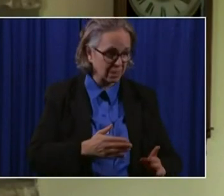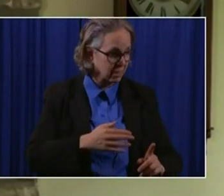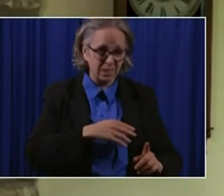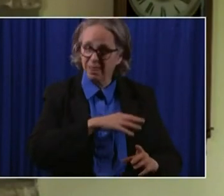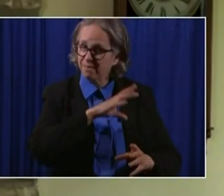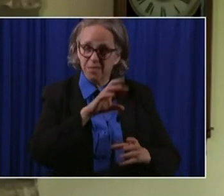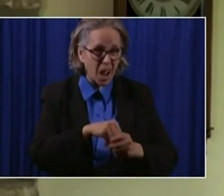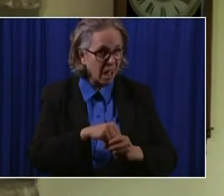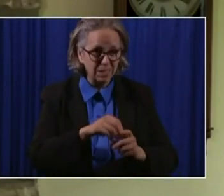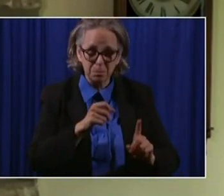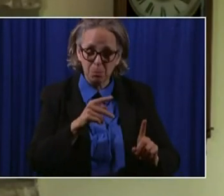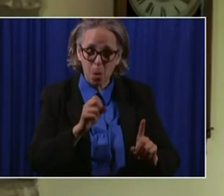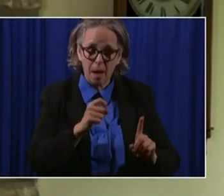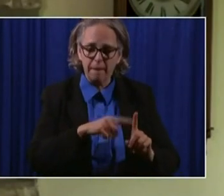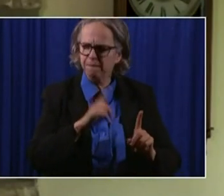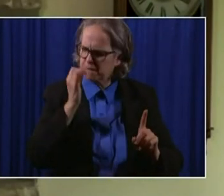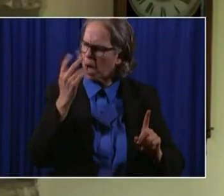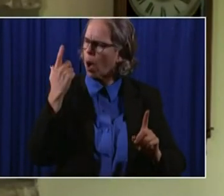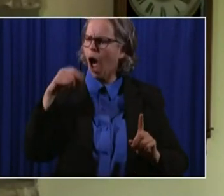as well.